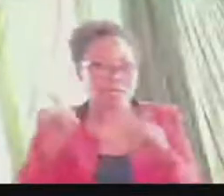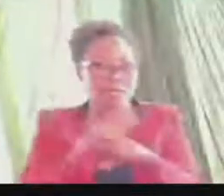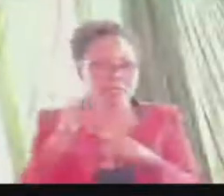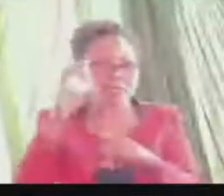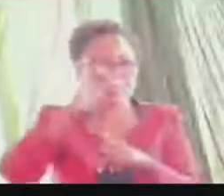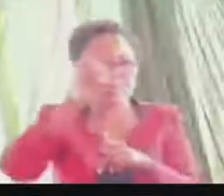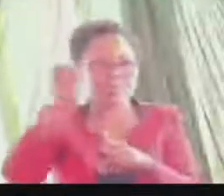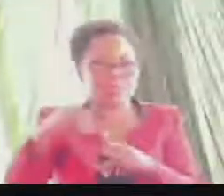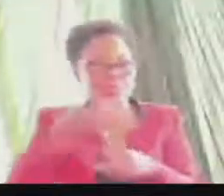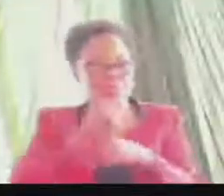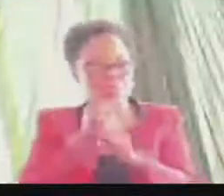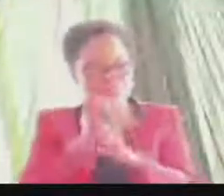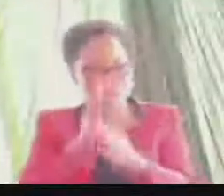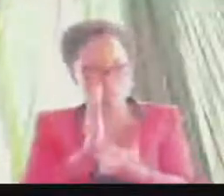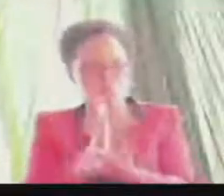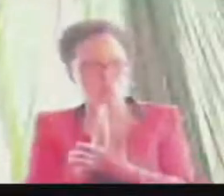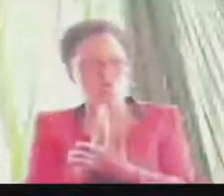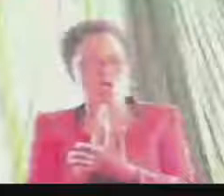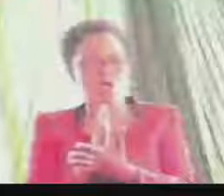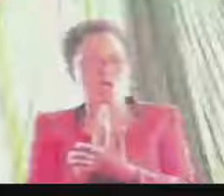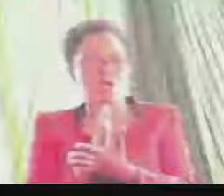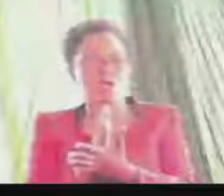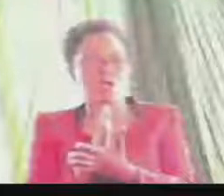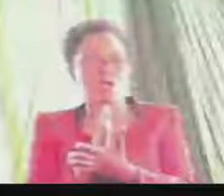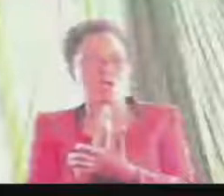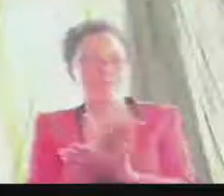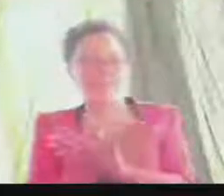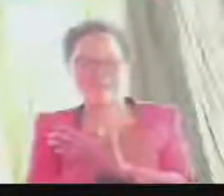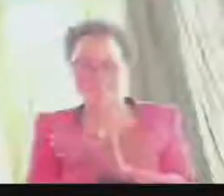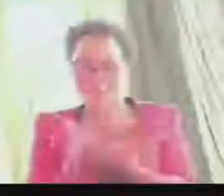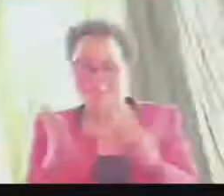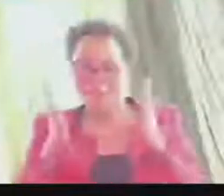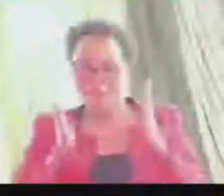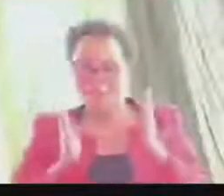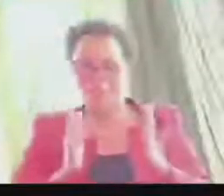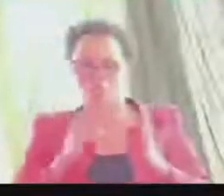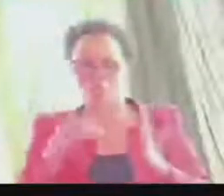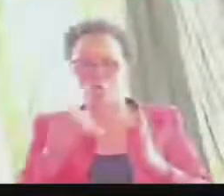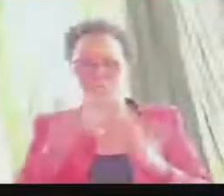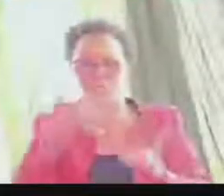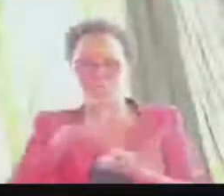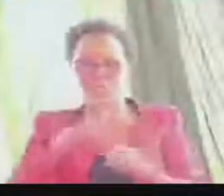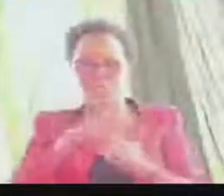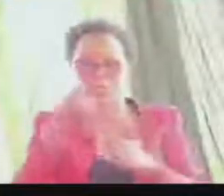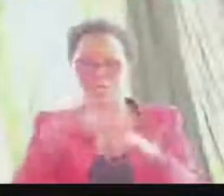that whoever is implicated in this